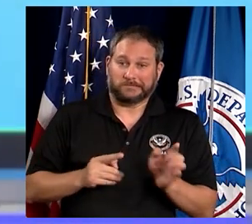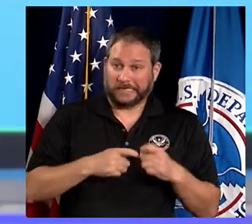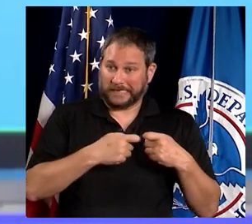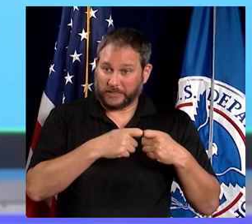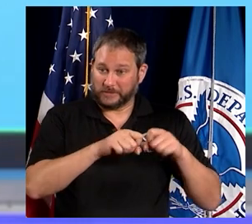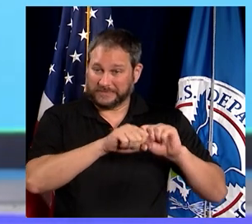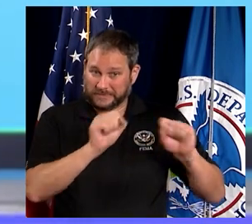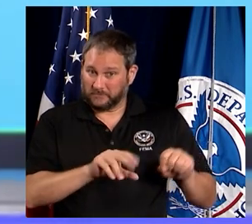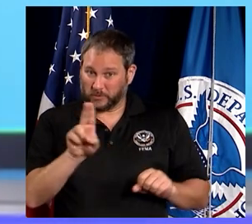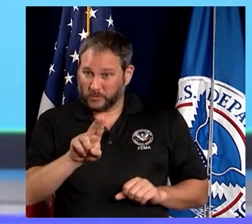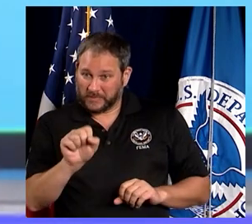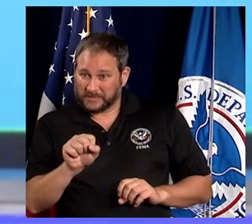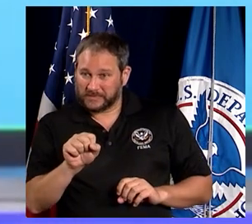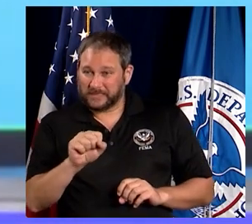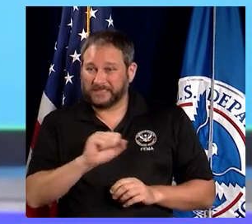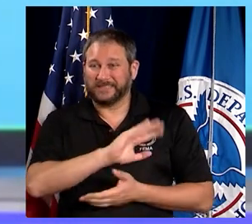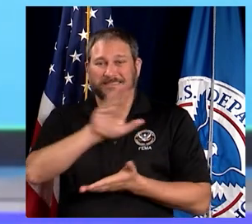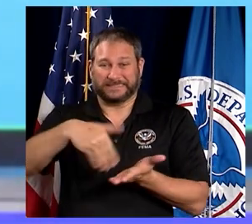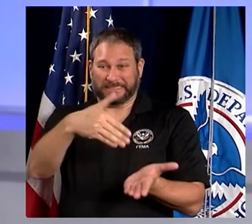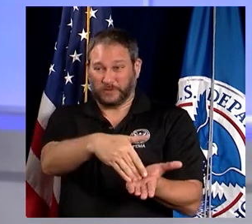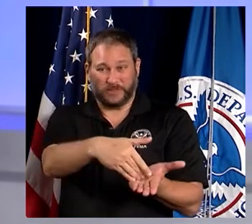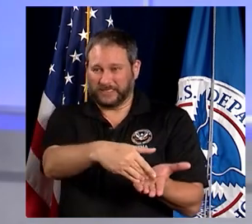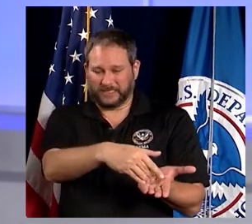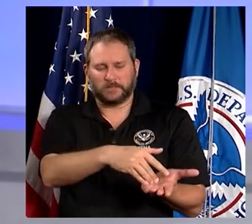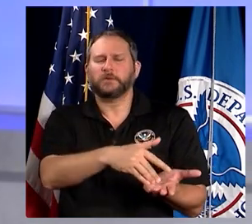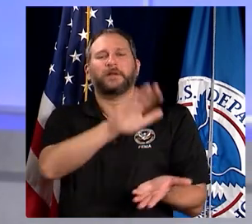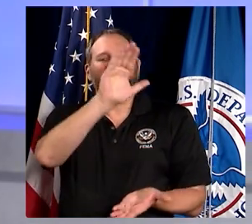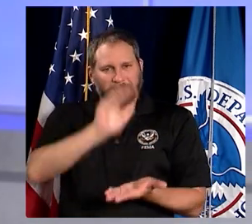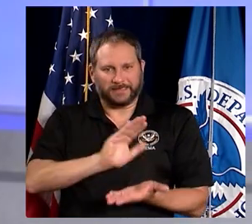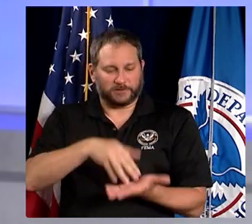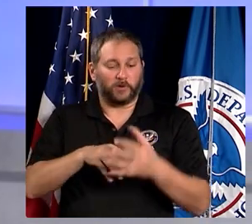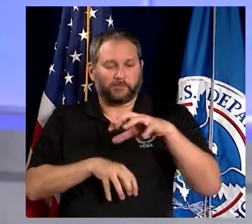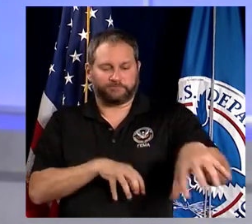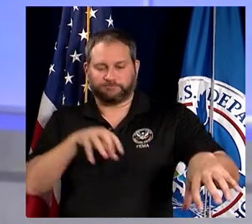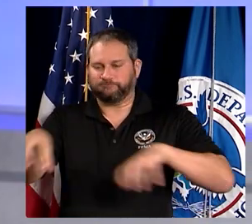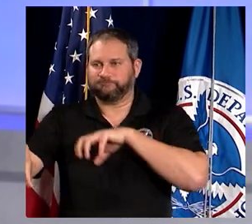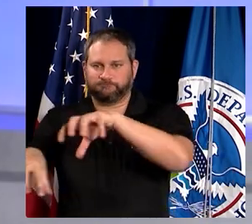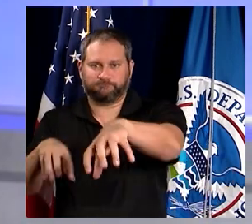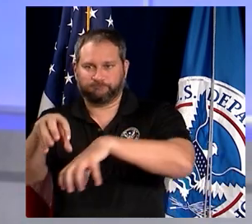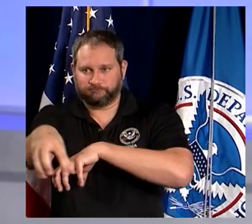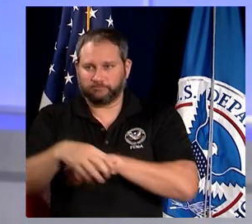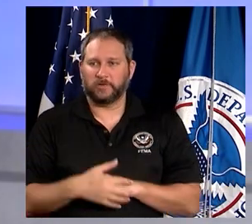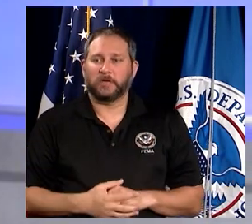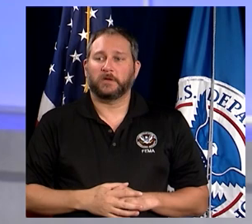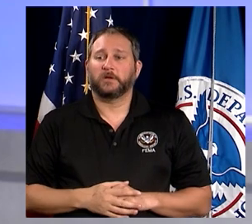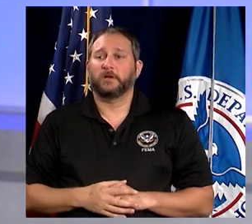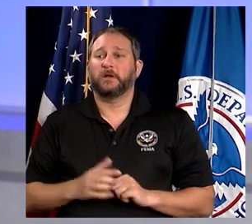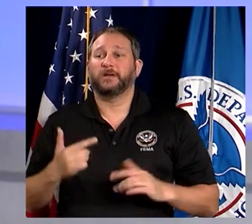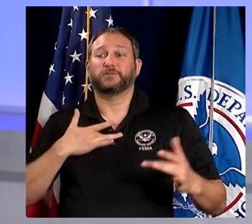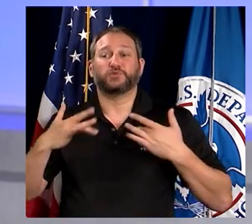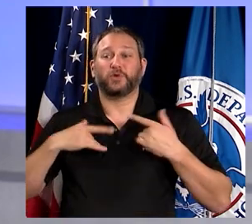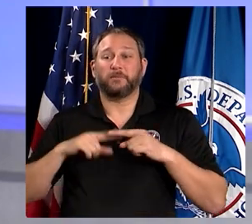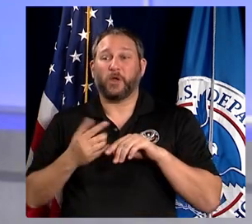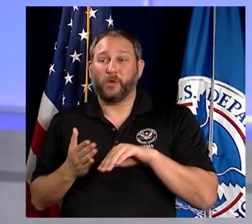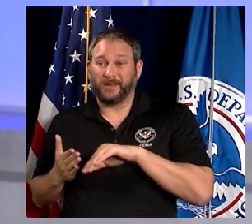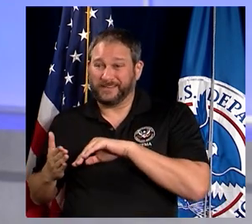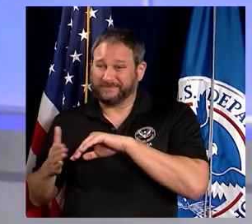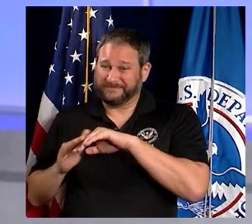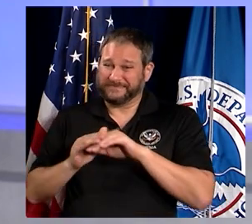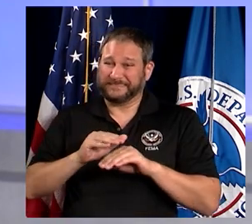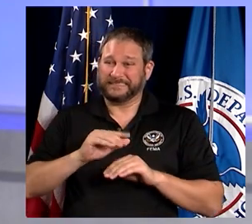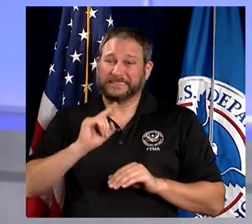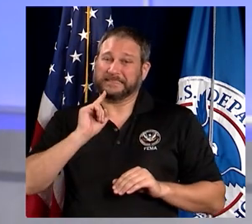States from more centralized to more decentralized. We're concerned about increased frequency and intensity of